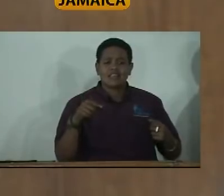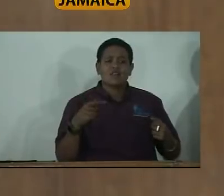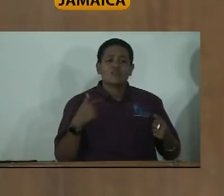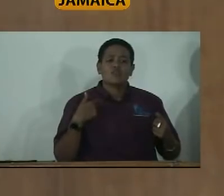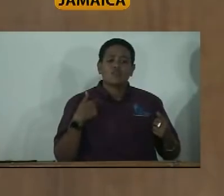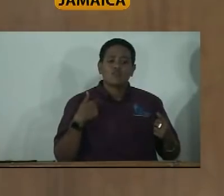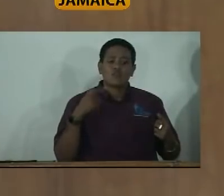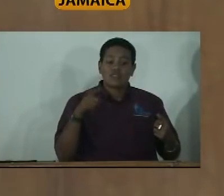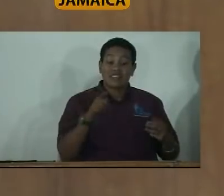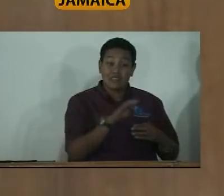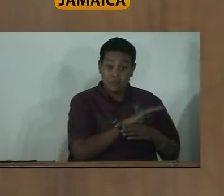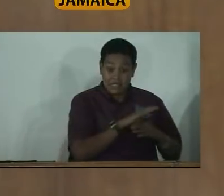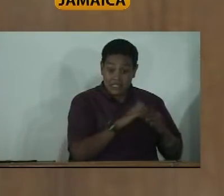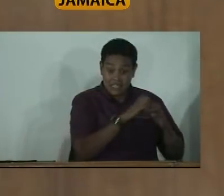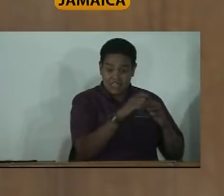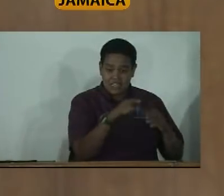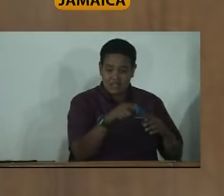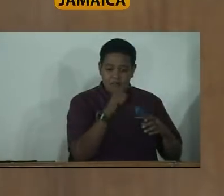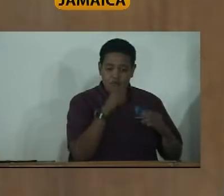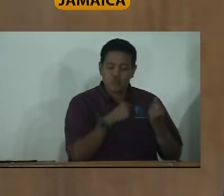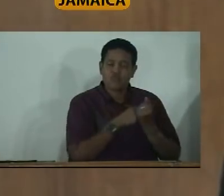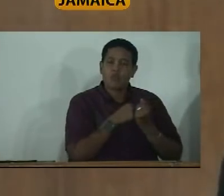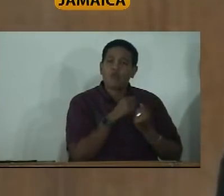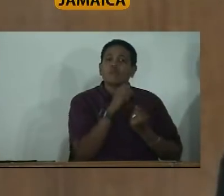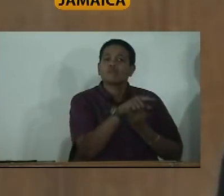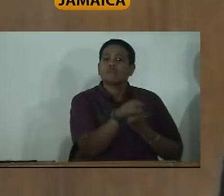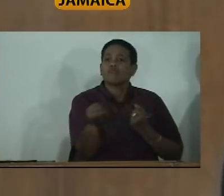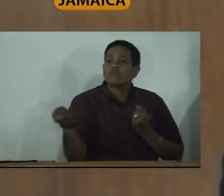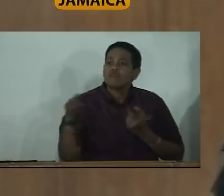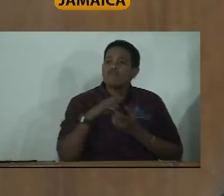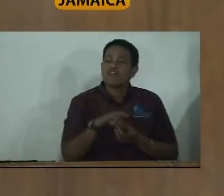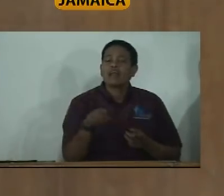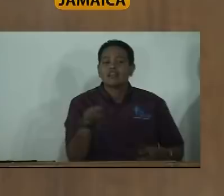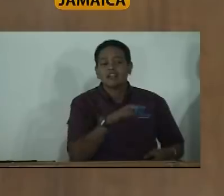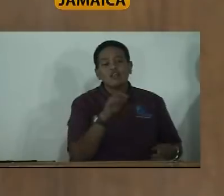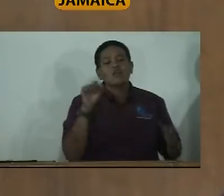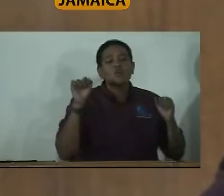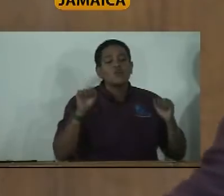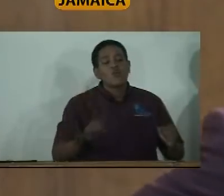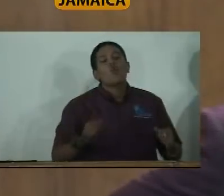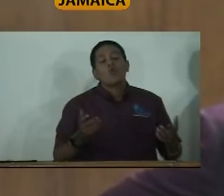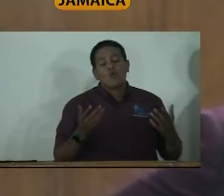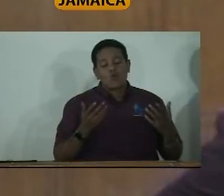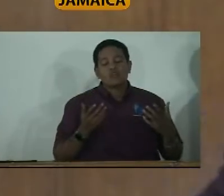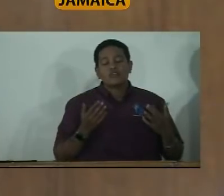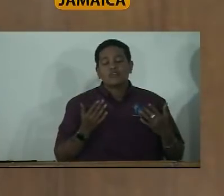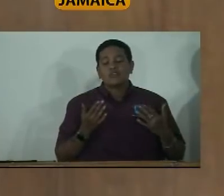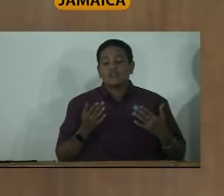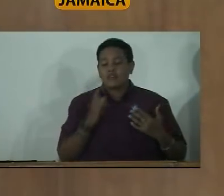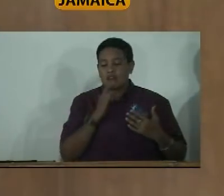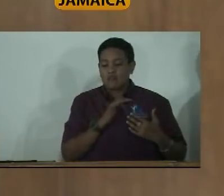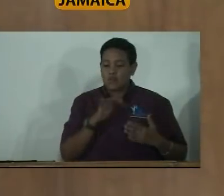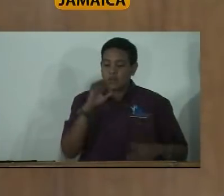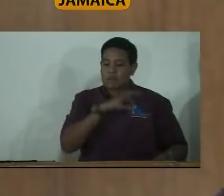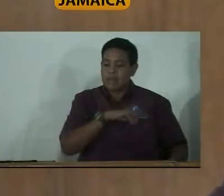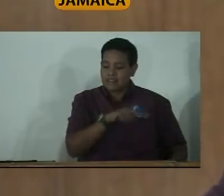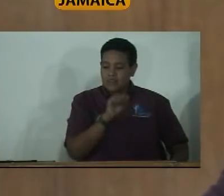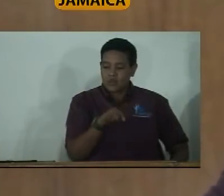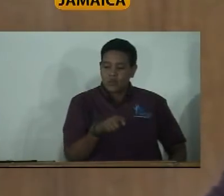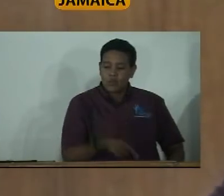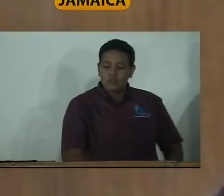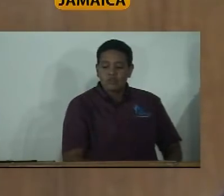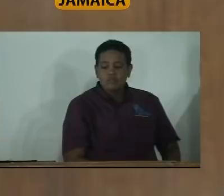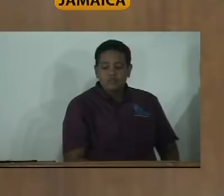giving some frontier assistance towards, it could be of great benefit.